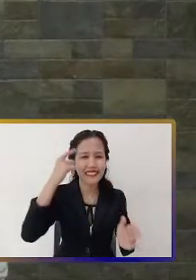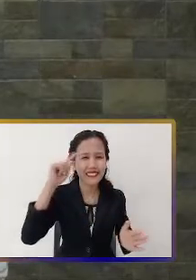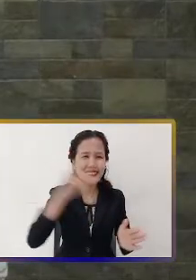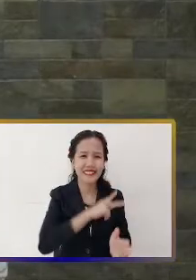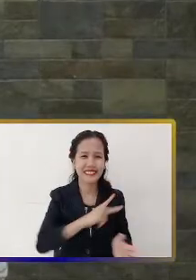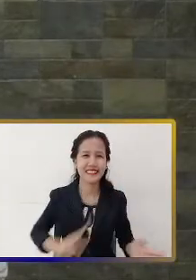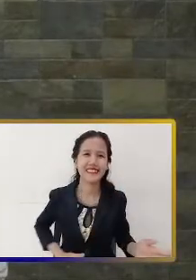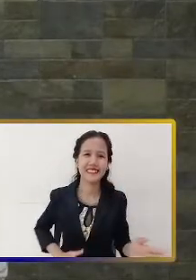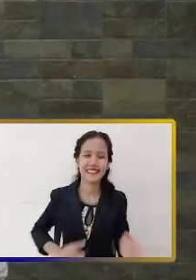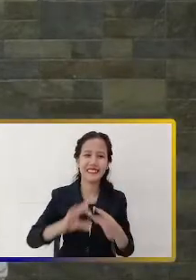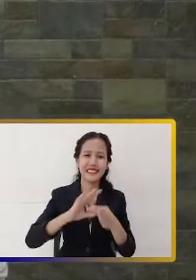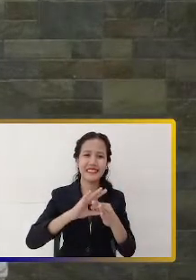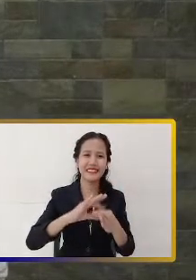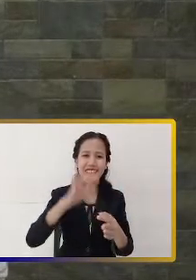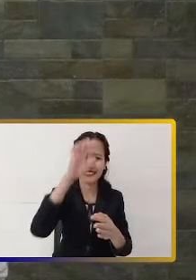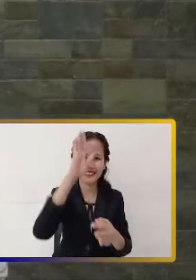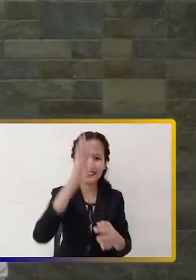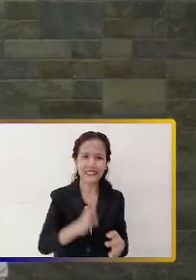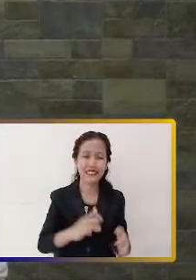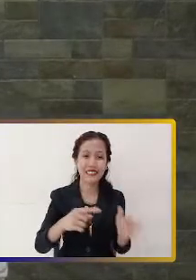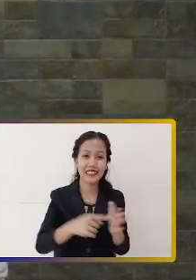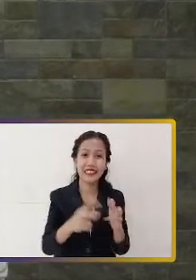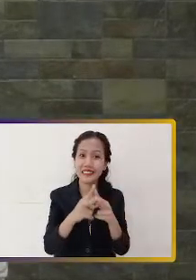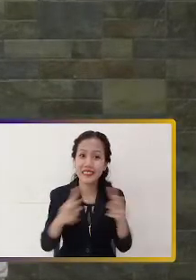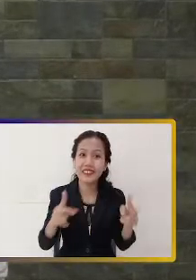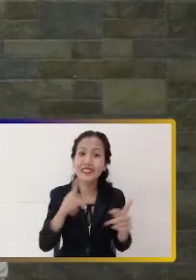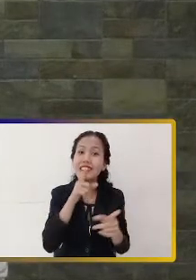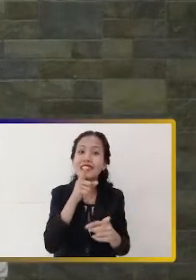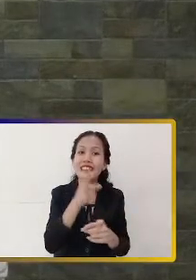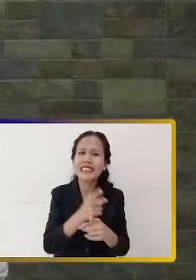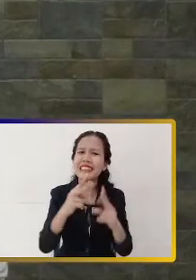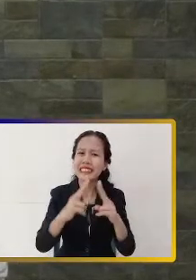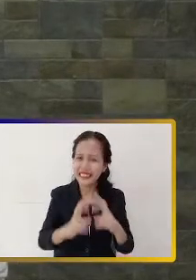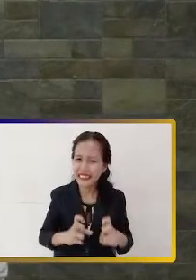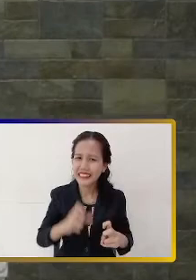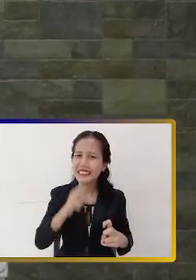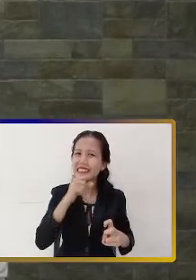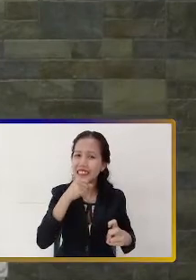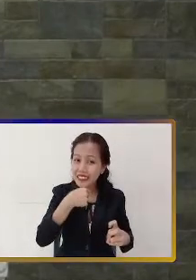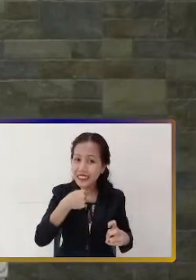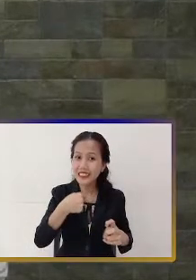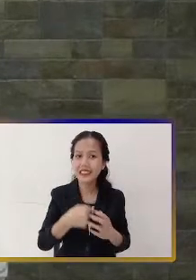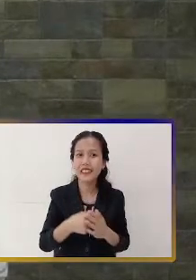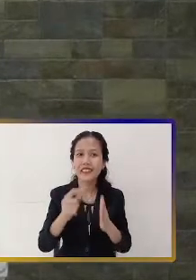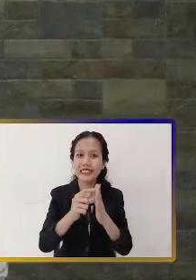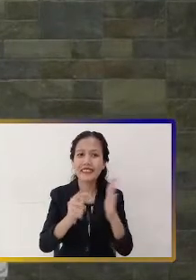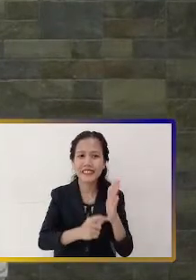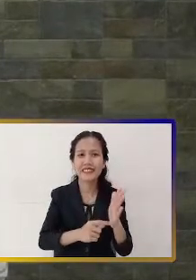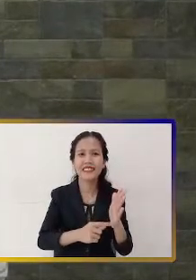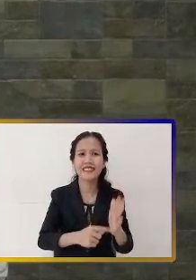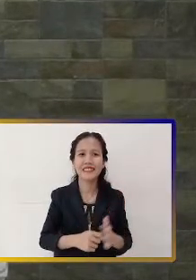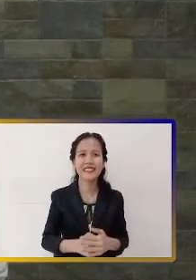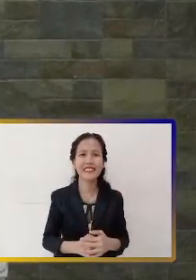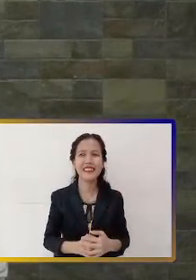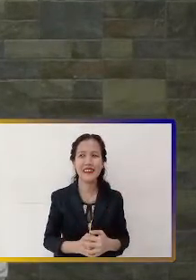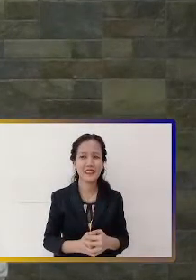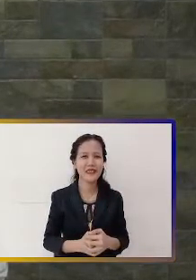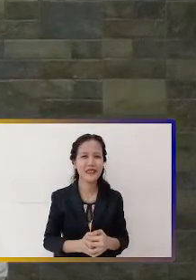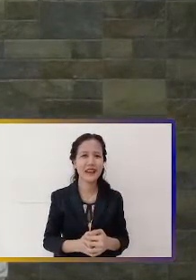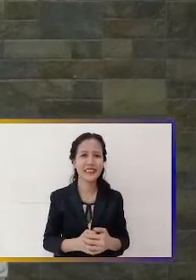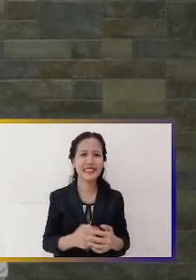Kapatid, this is very true even in the New Testament. The Bible says, very familiar passage in the